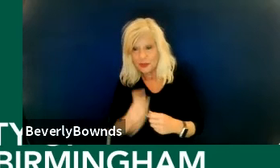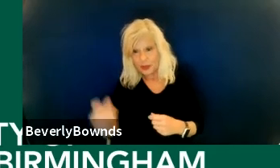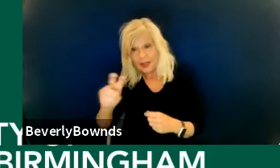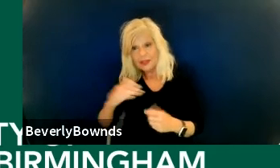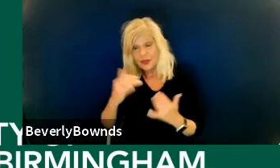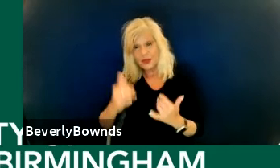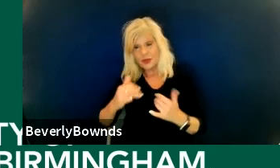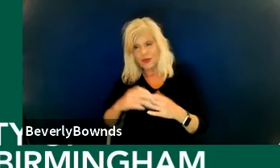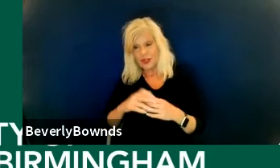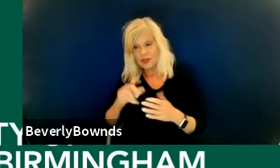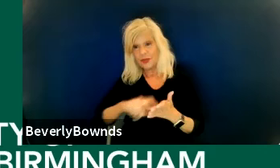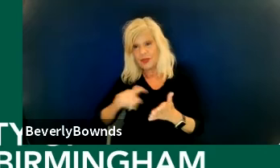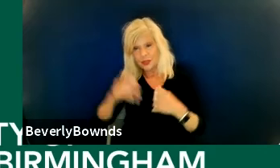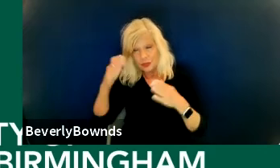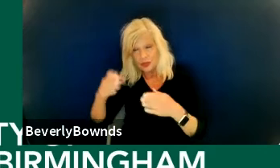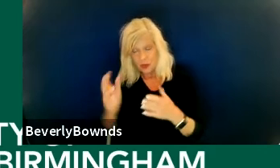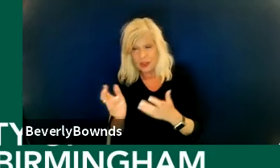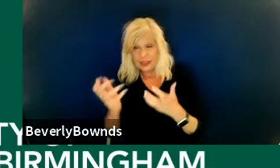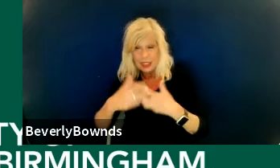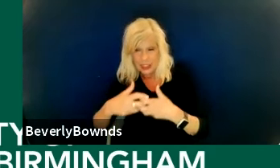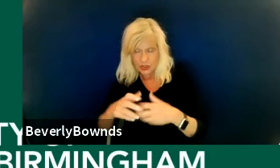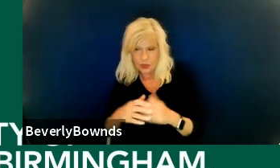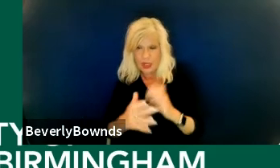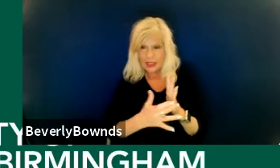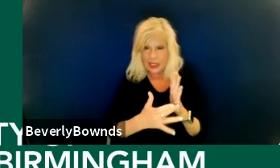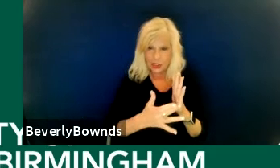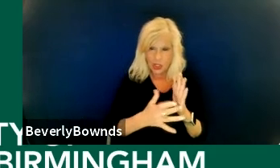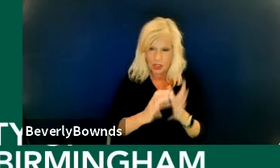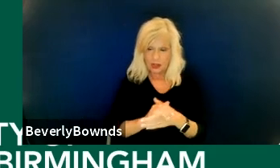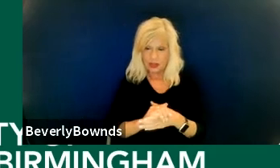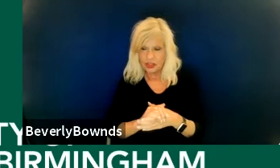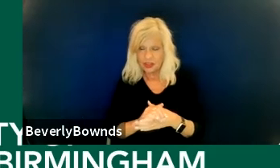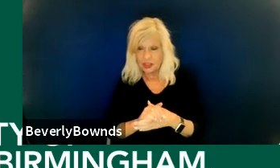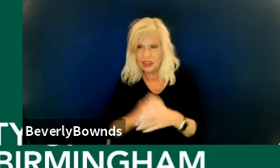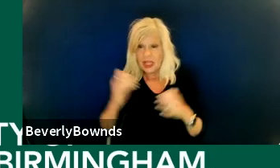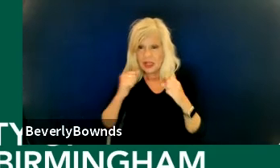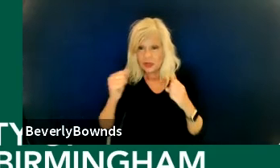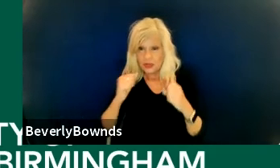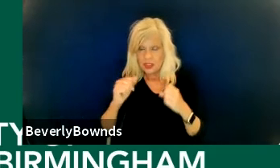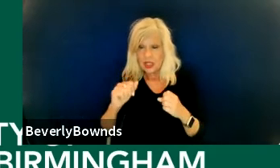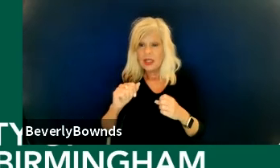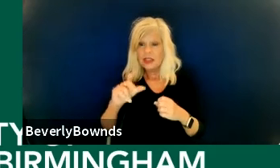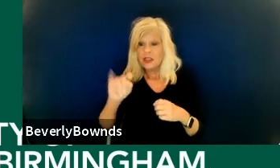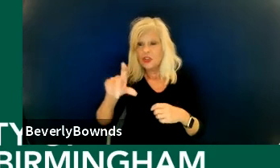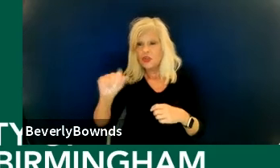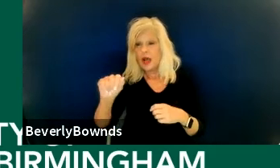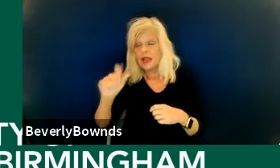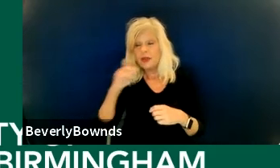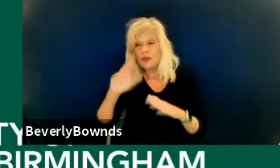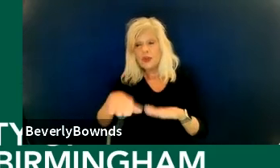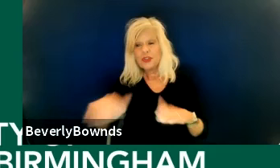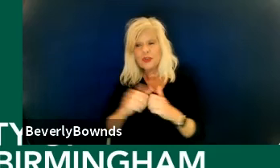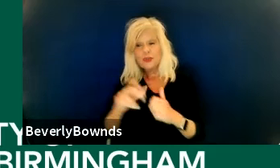focus, which is to integrate technology to scale up exercise trials, particularly for children with